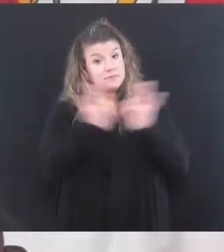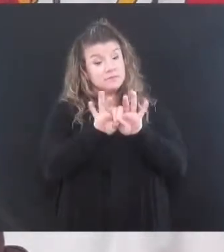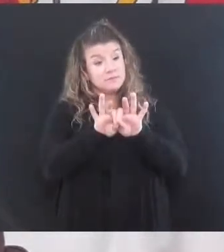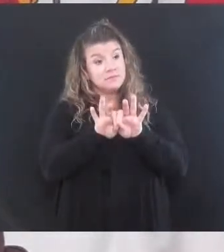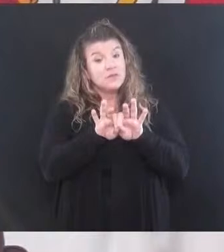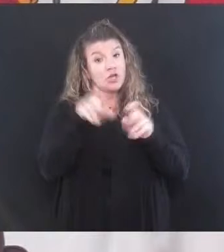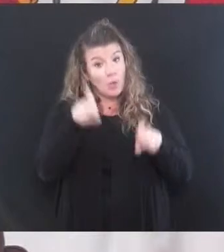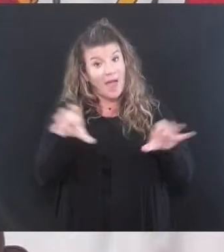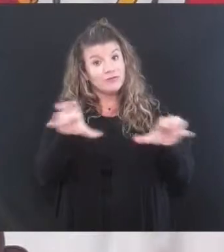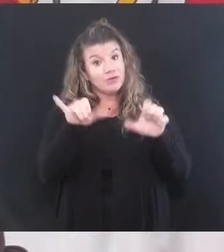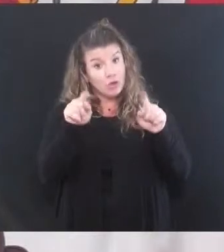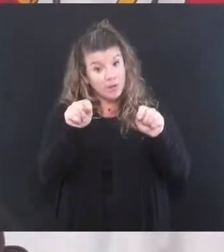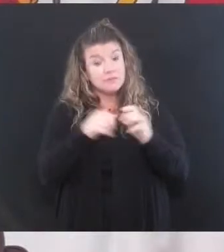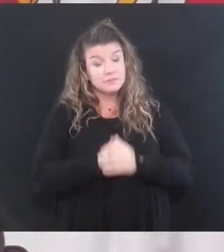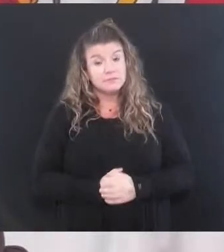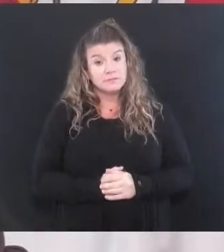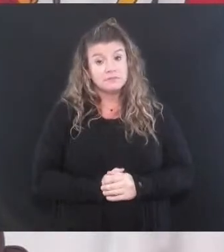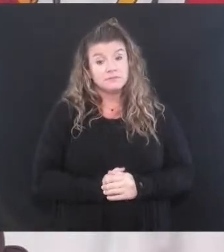to get it.